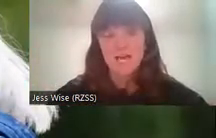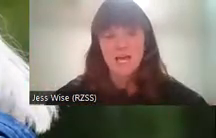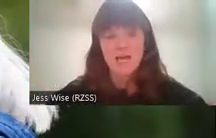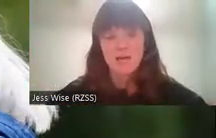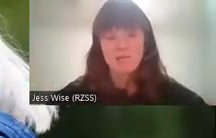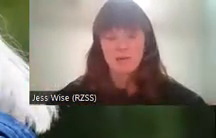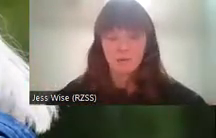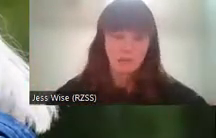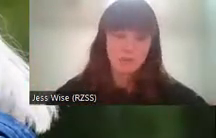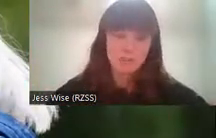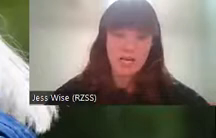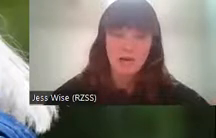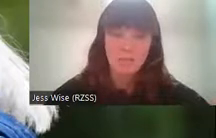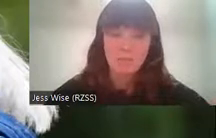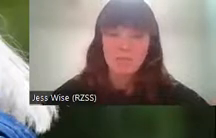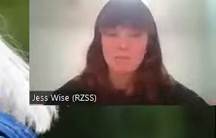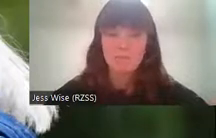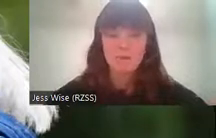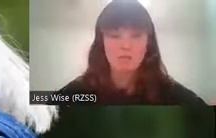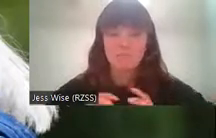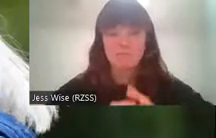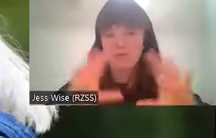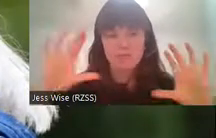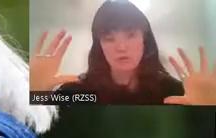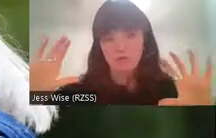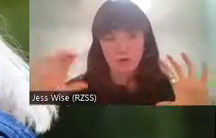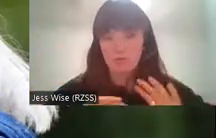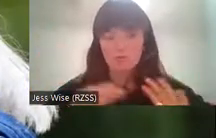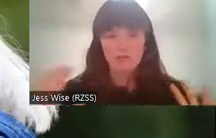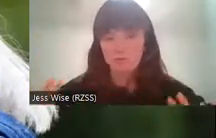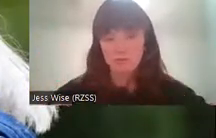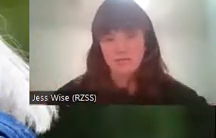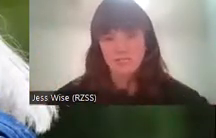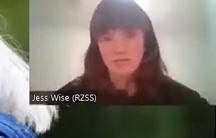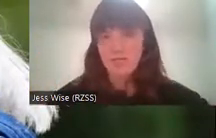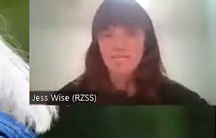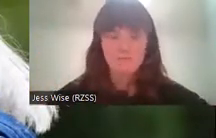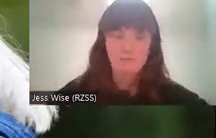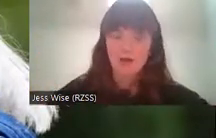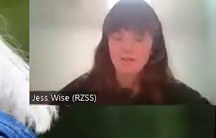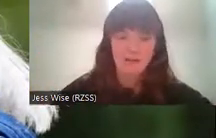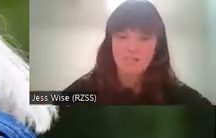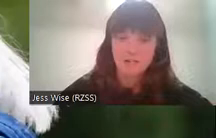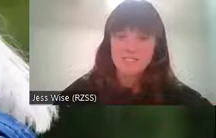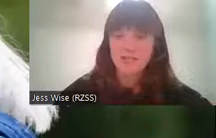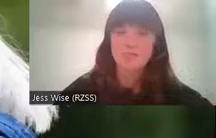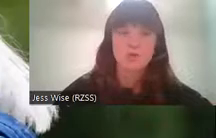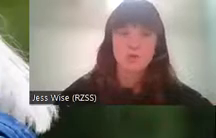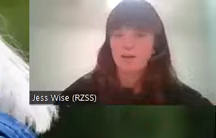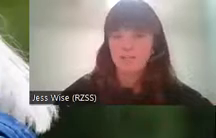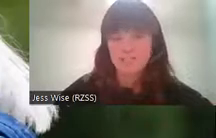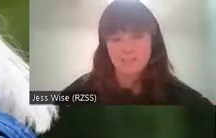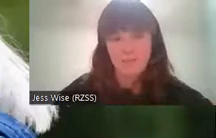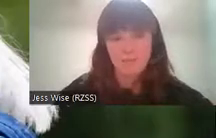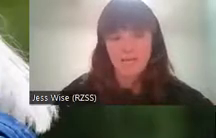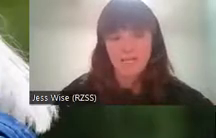applications, also allow people to very sort of, with a very rudimental setup, get either film themselves or